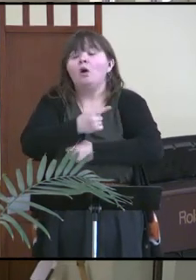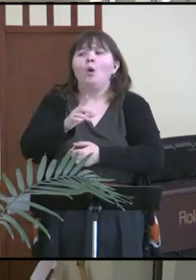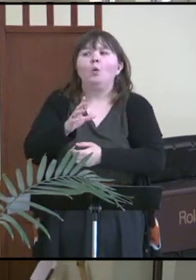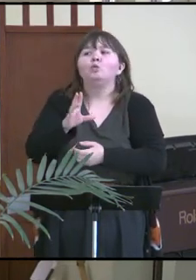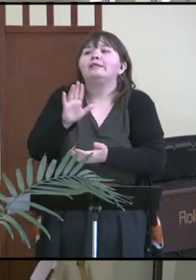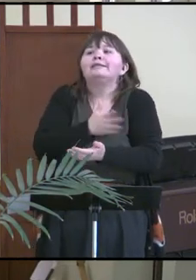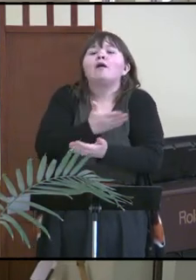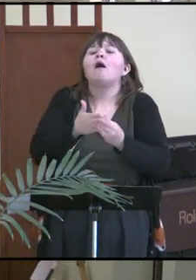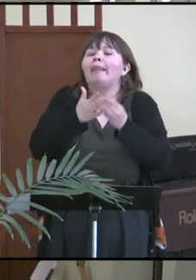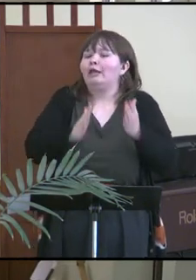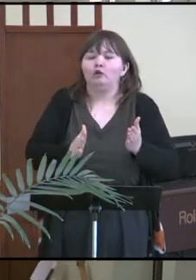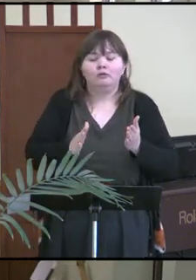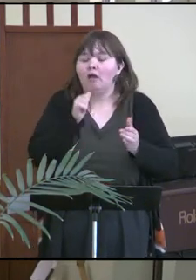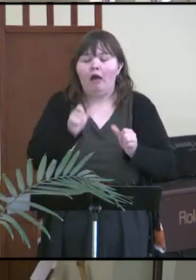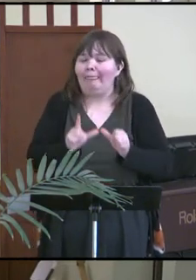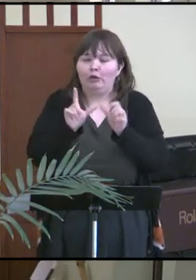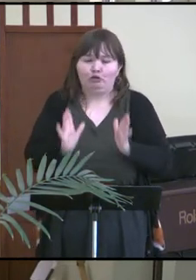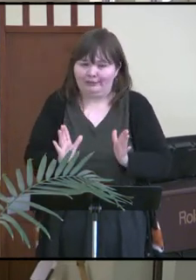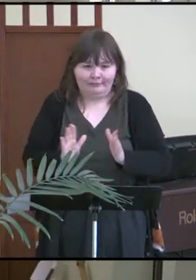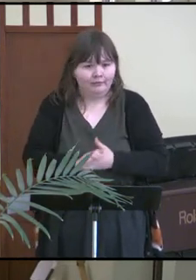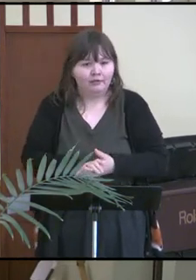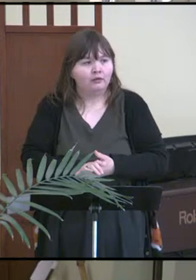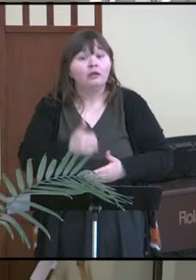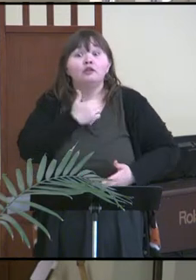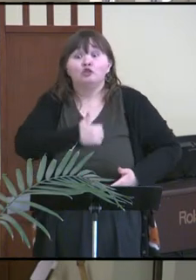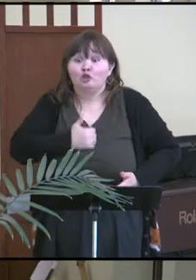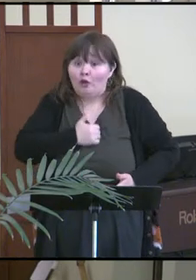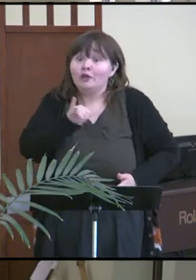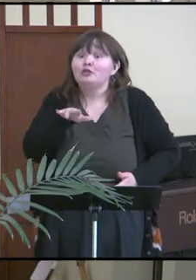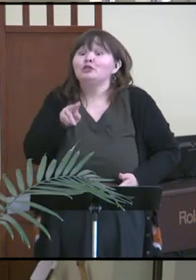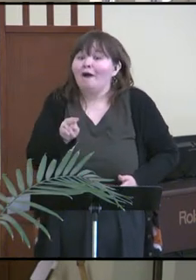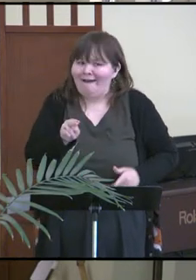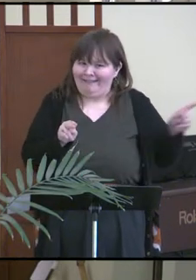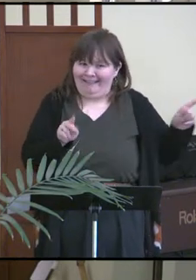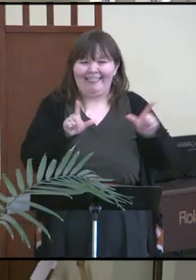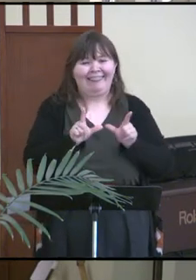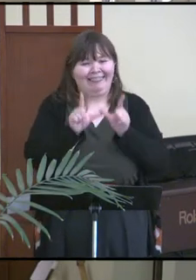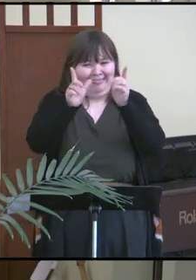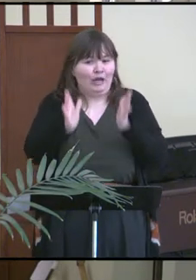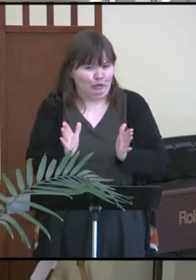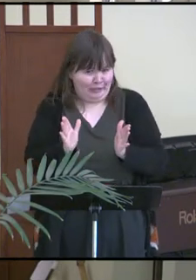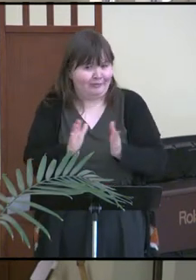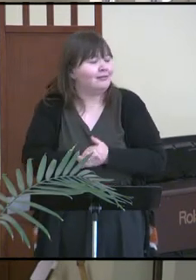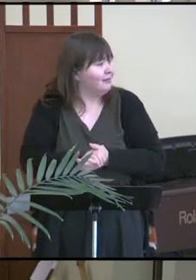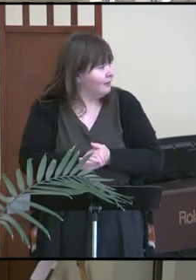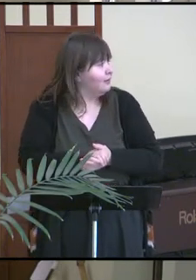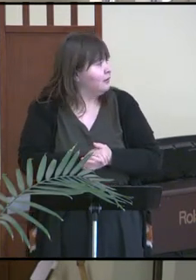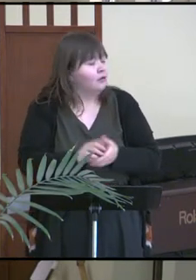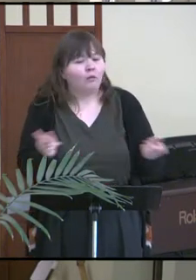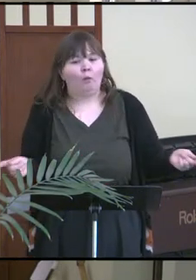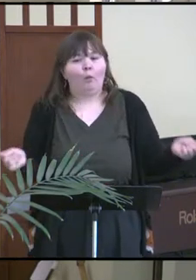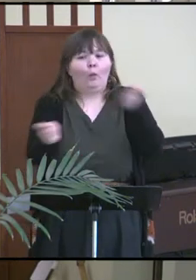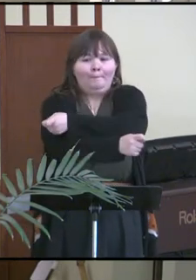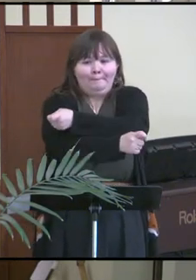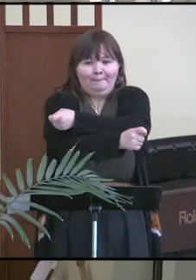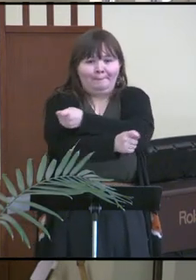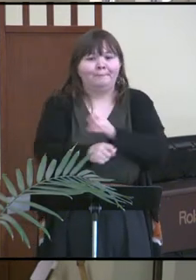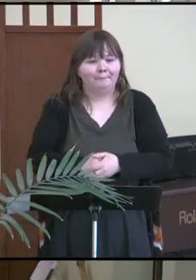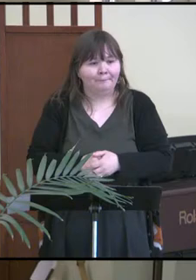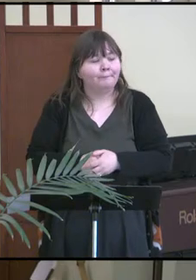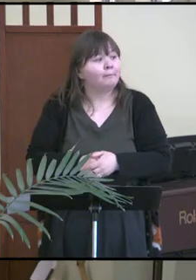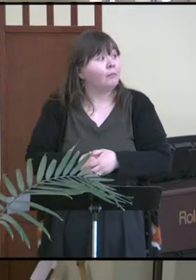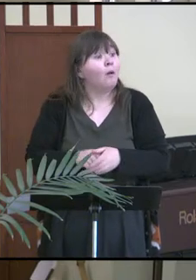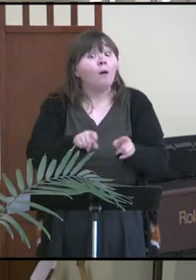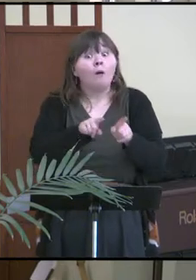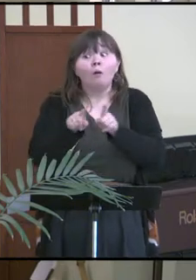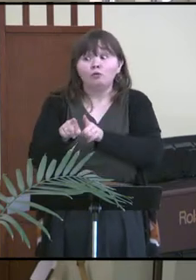song leader. Okay. Sorry, John is our liturgist. They switch places. But I